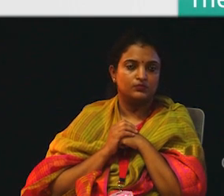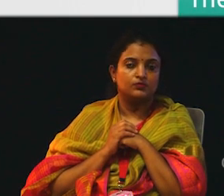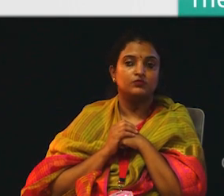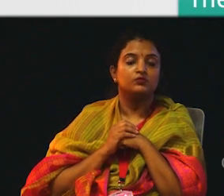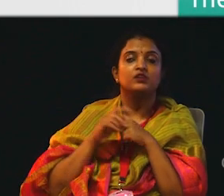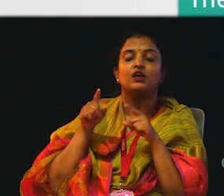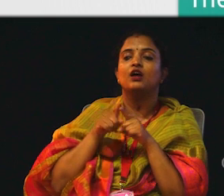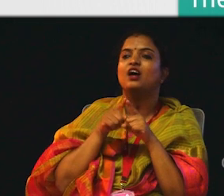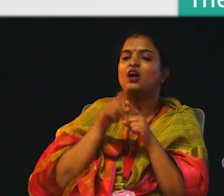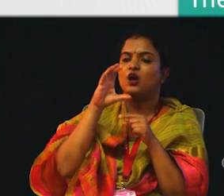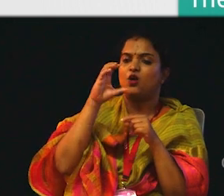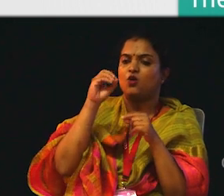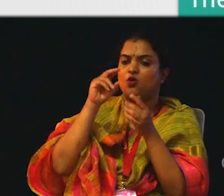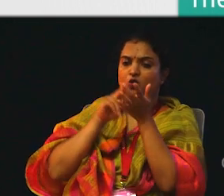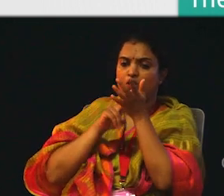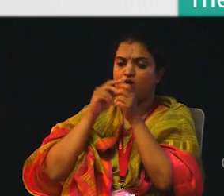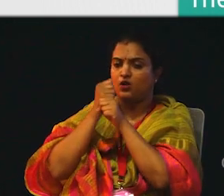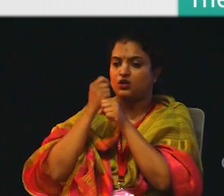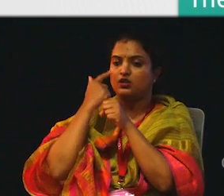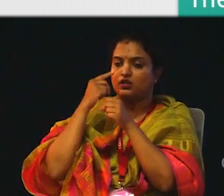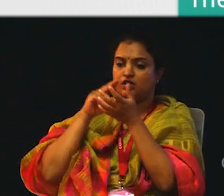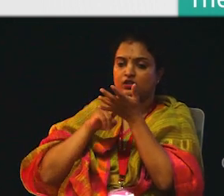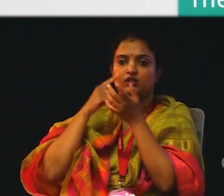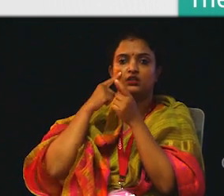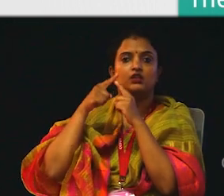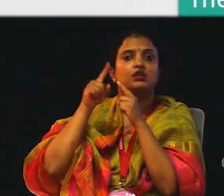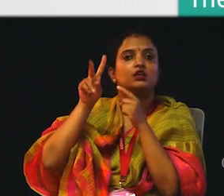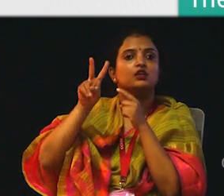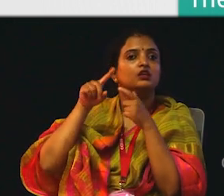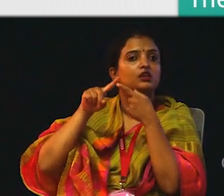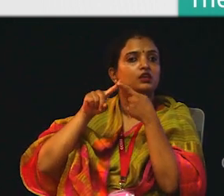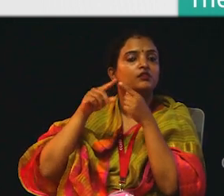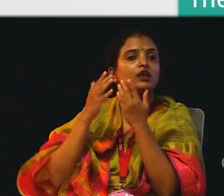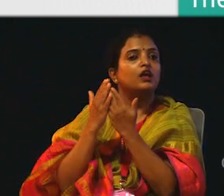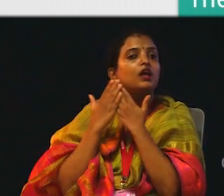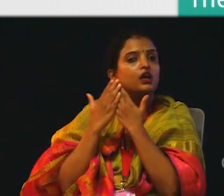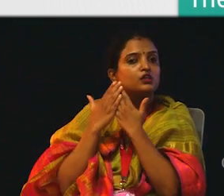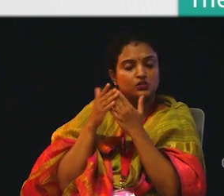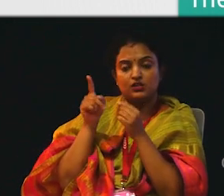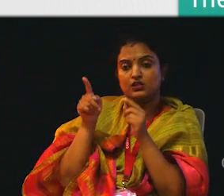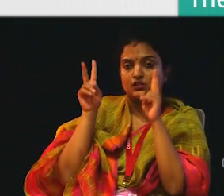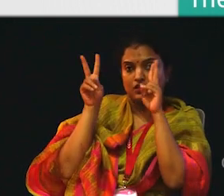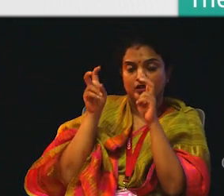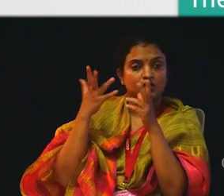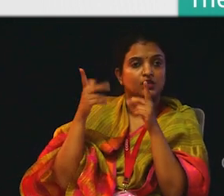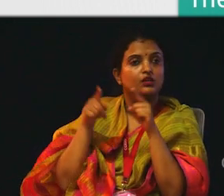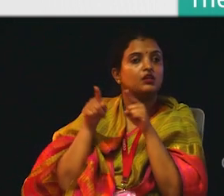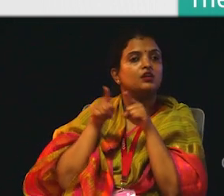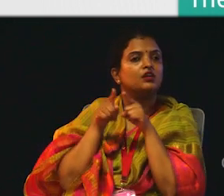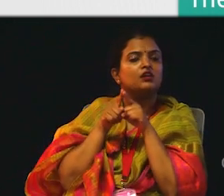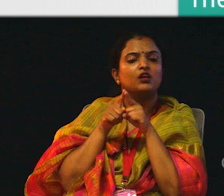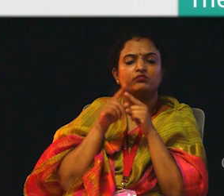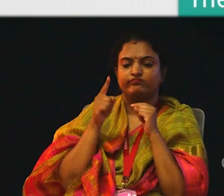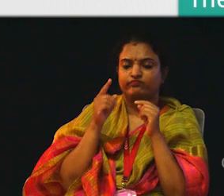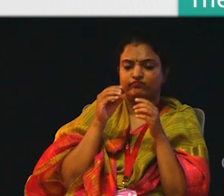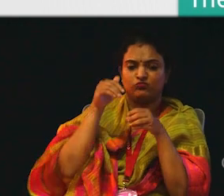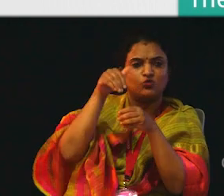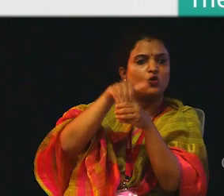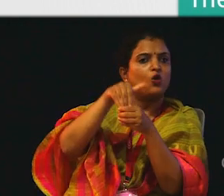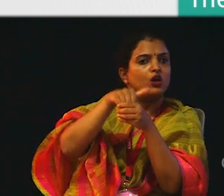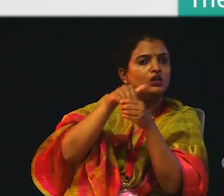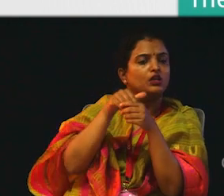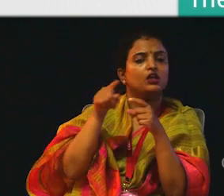Cognitive education is a relatively new approach and differs from education with a content